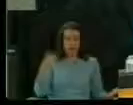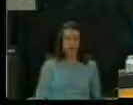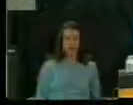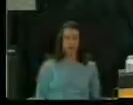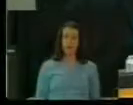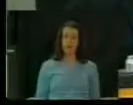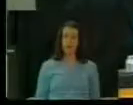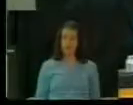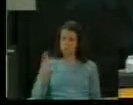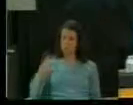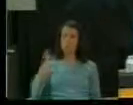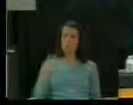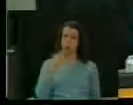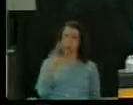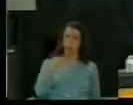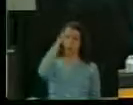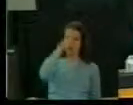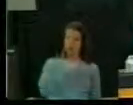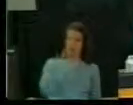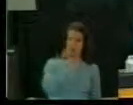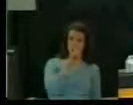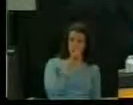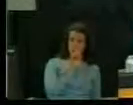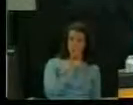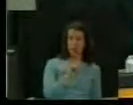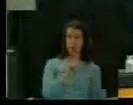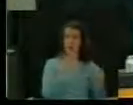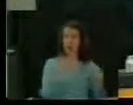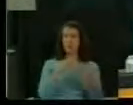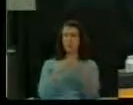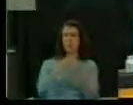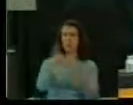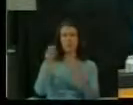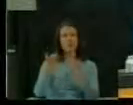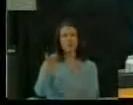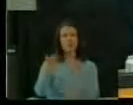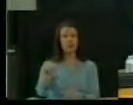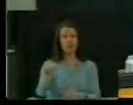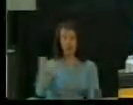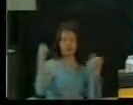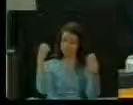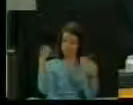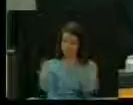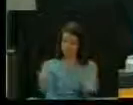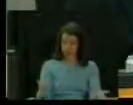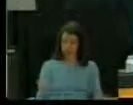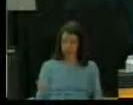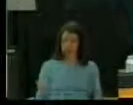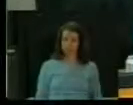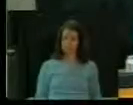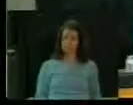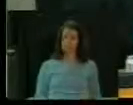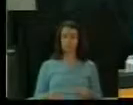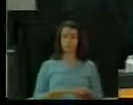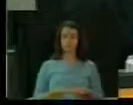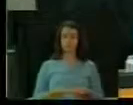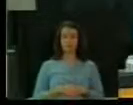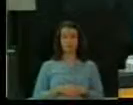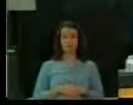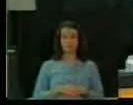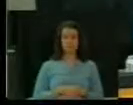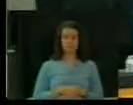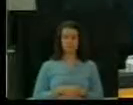months ago, and I'm sitting here and I'm thinking, I just don't know what to think. Because I was the bad guy for doing it, and we're praising other people for doing